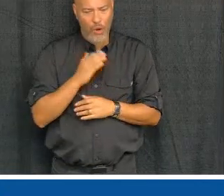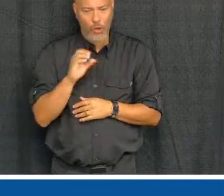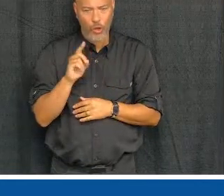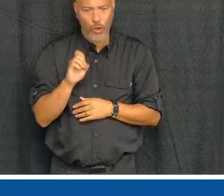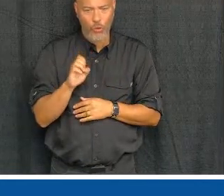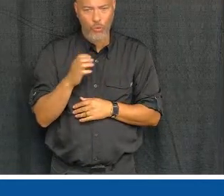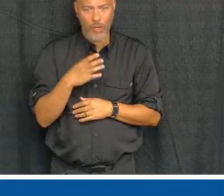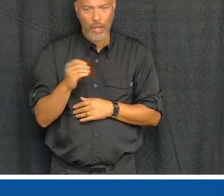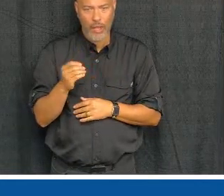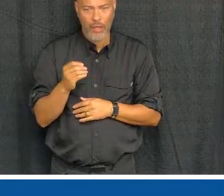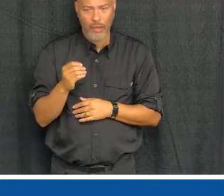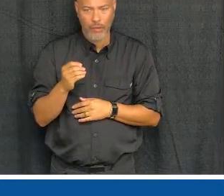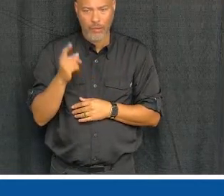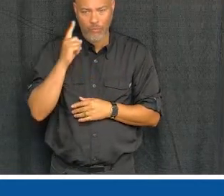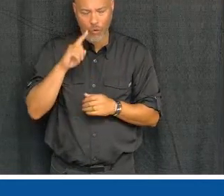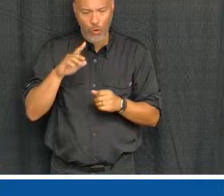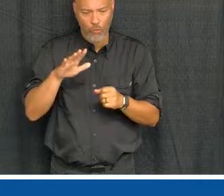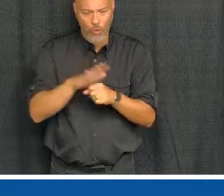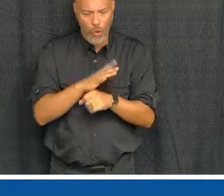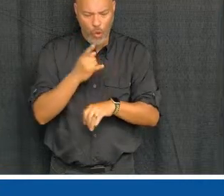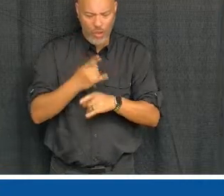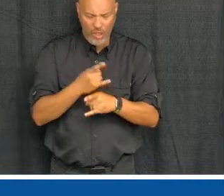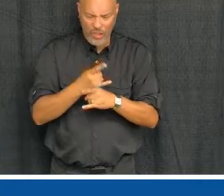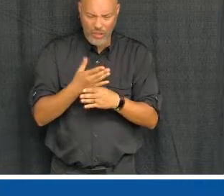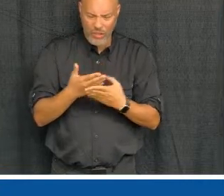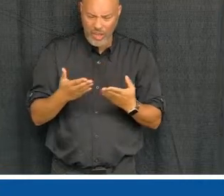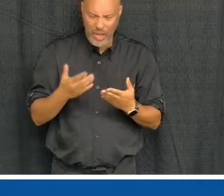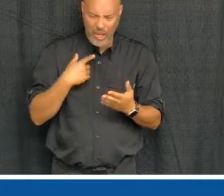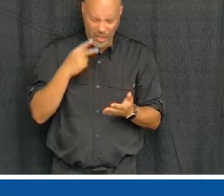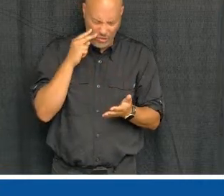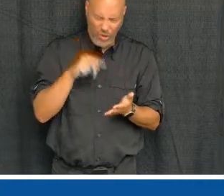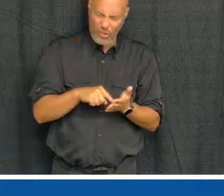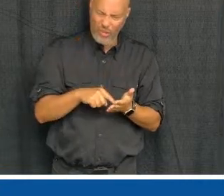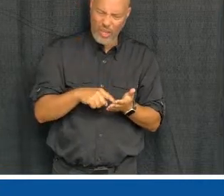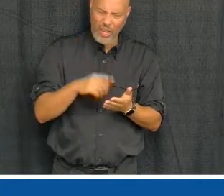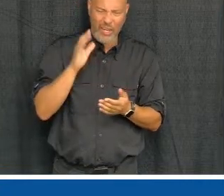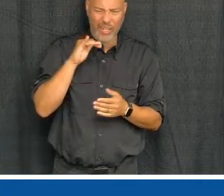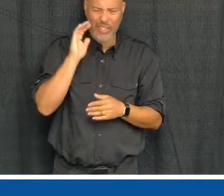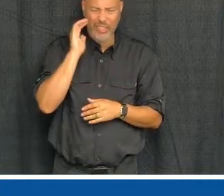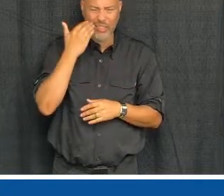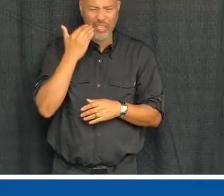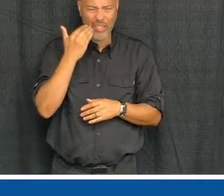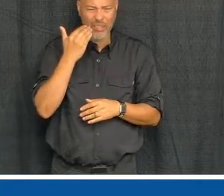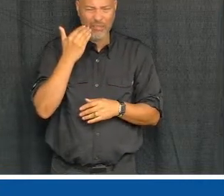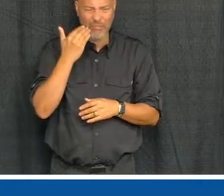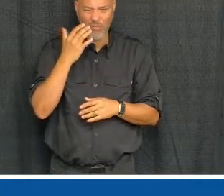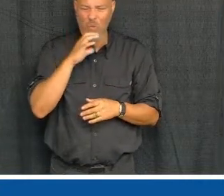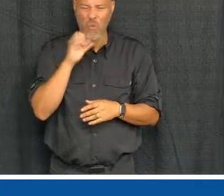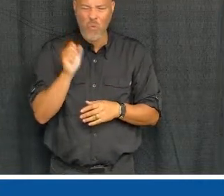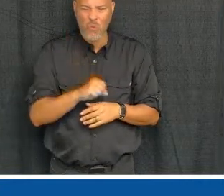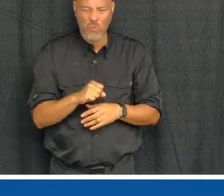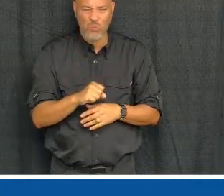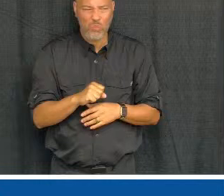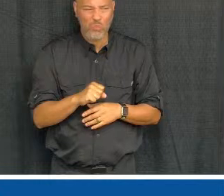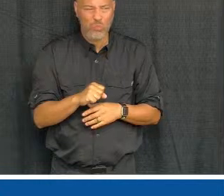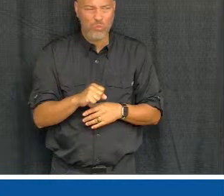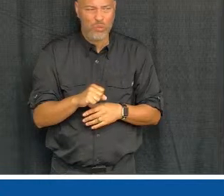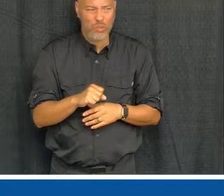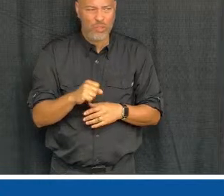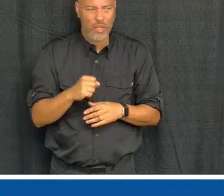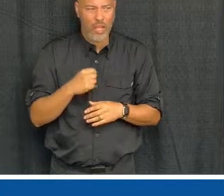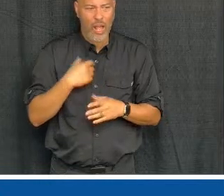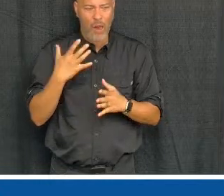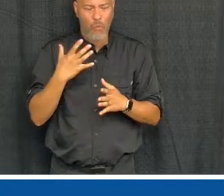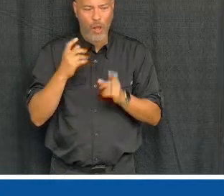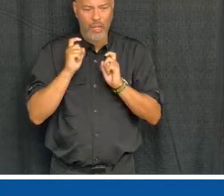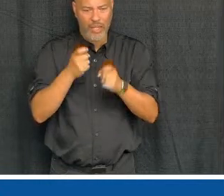and for the whole liquor stuff, and then I just saw this and it seemed a little dated, and to give back some of